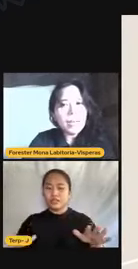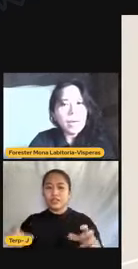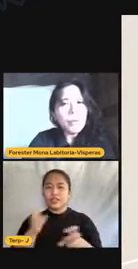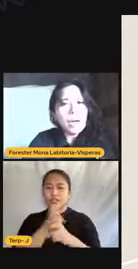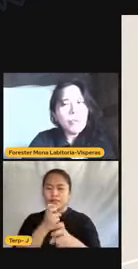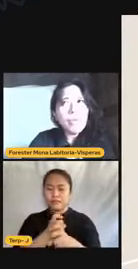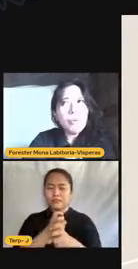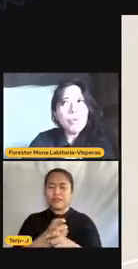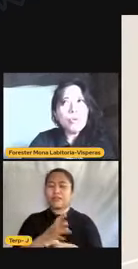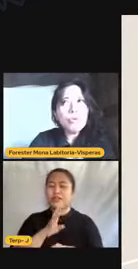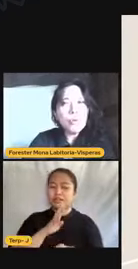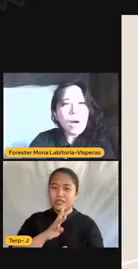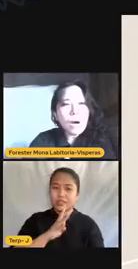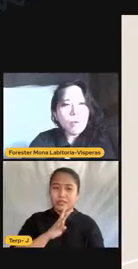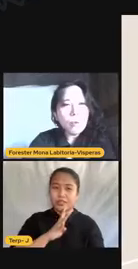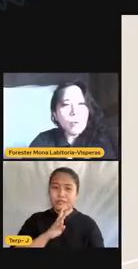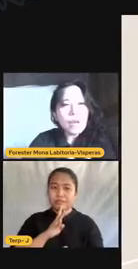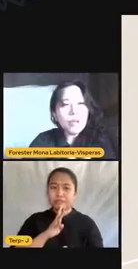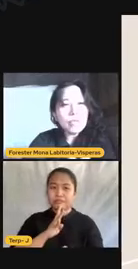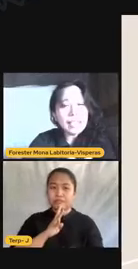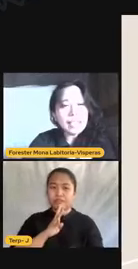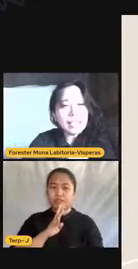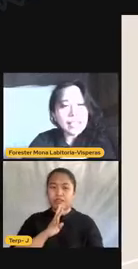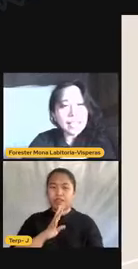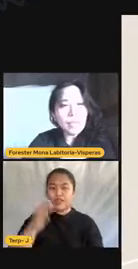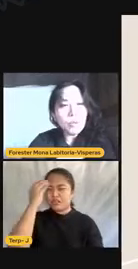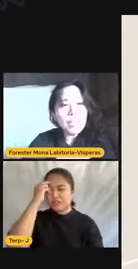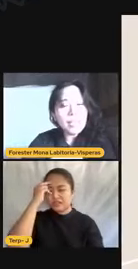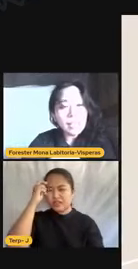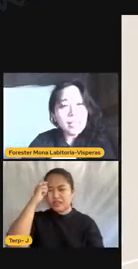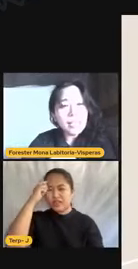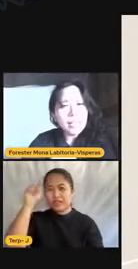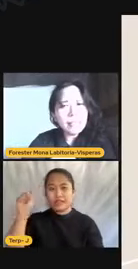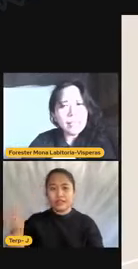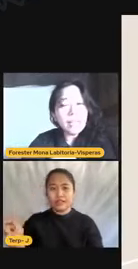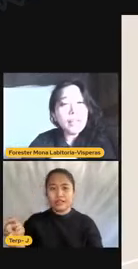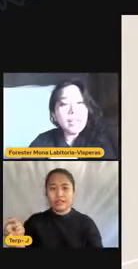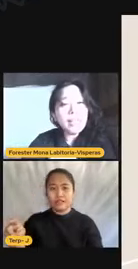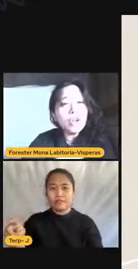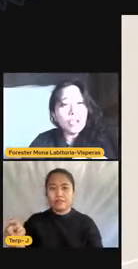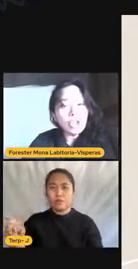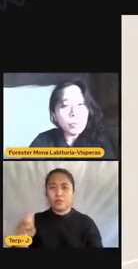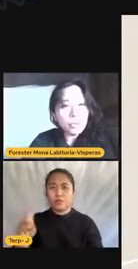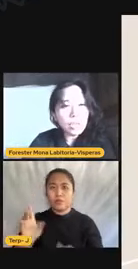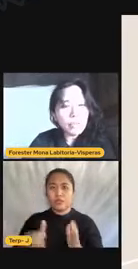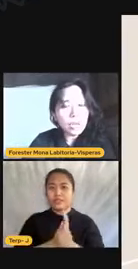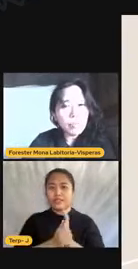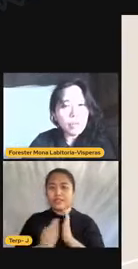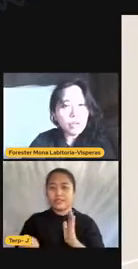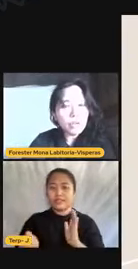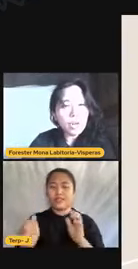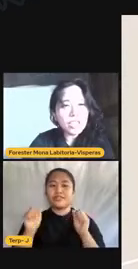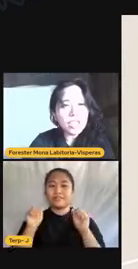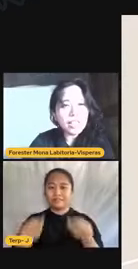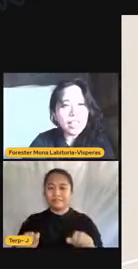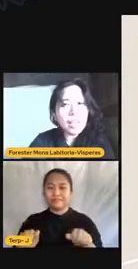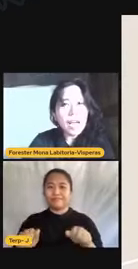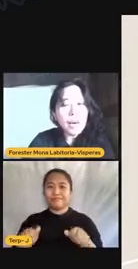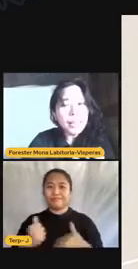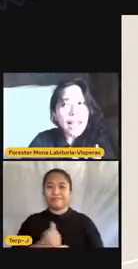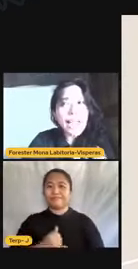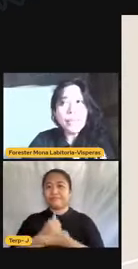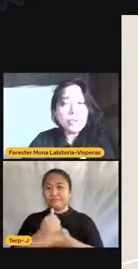nila. We don't know how ano yung skills natin na that can significantly contribute to the development of our